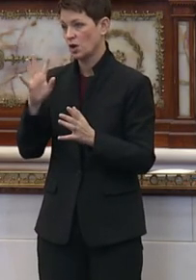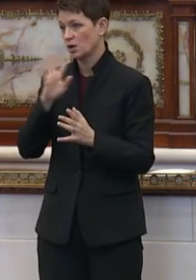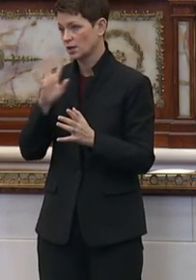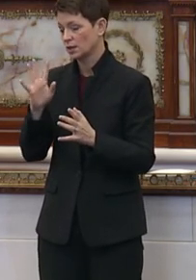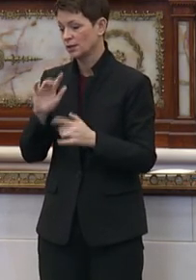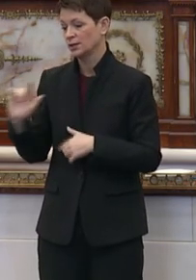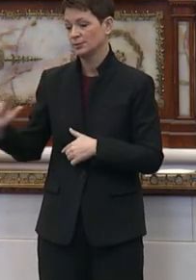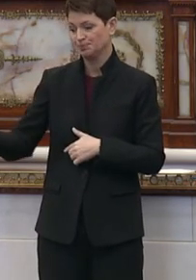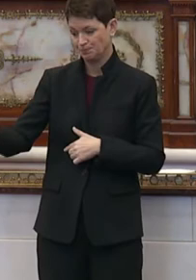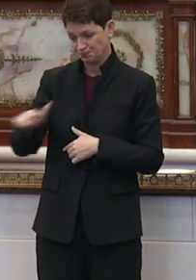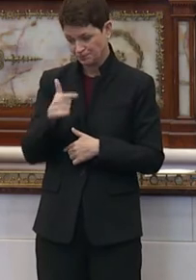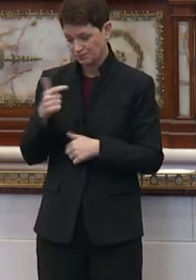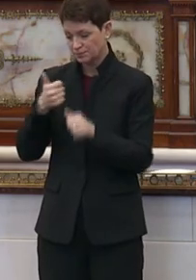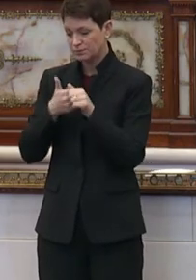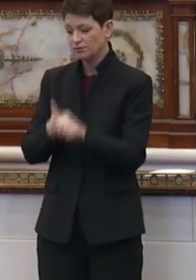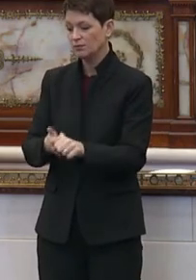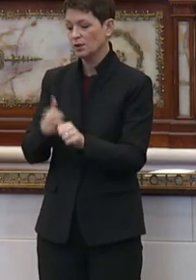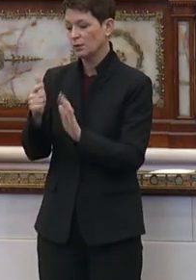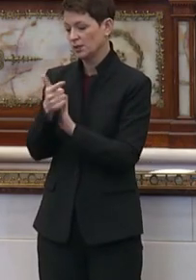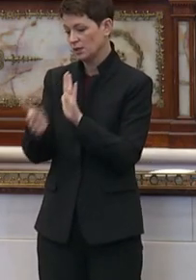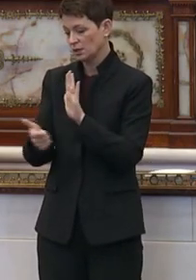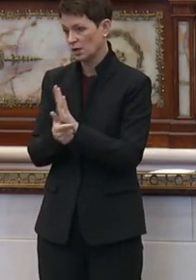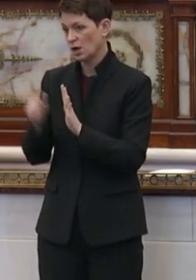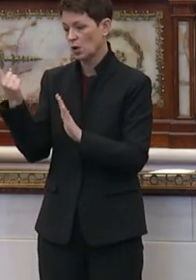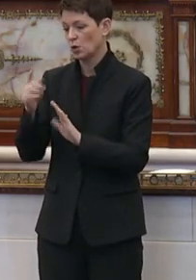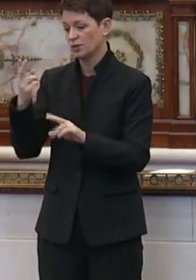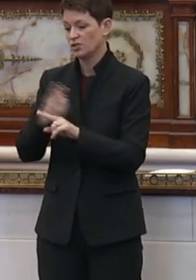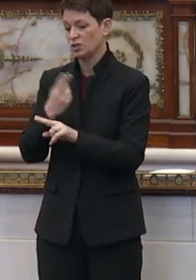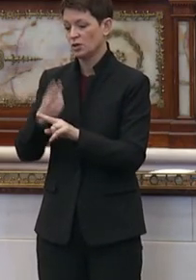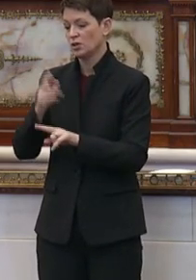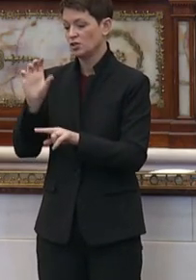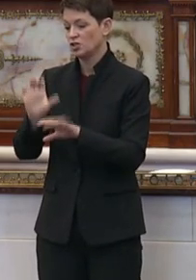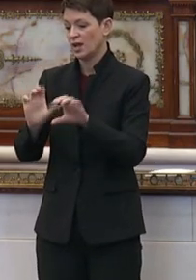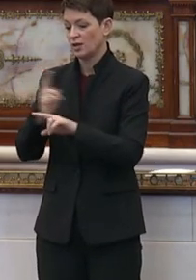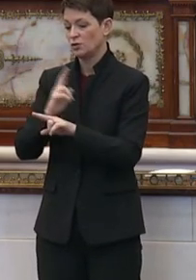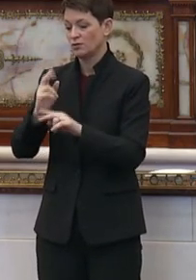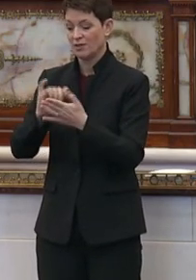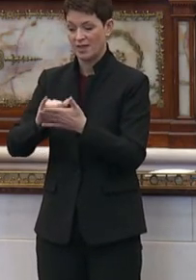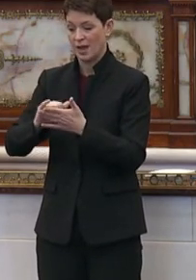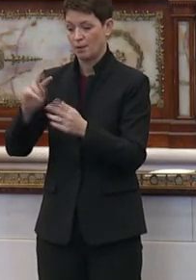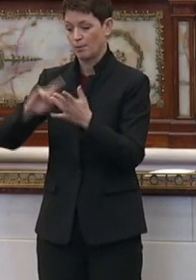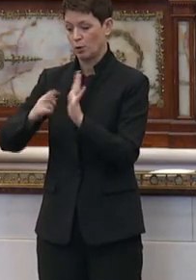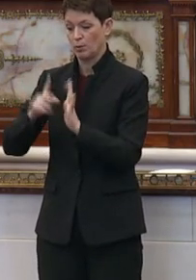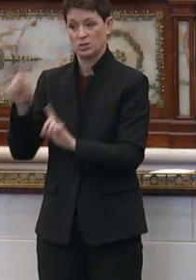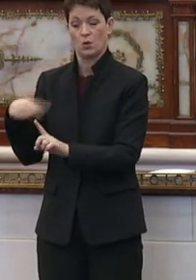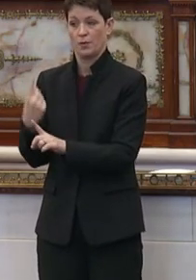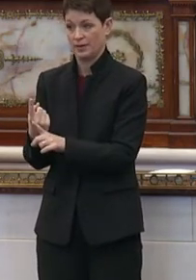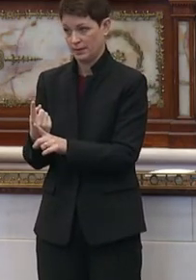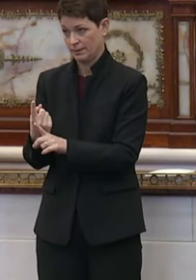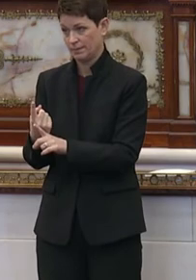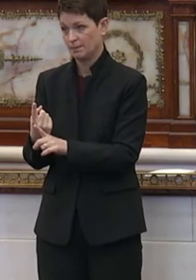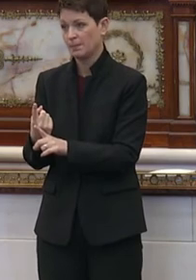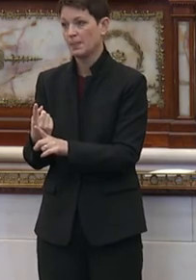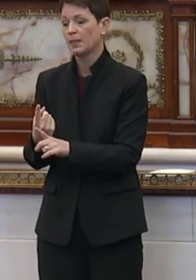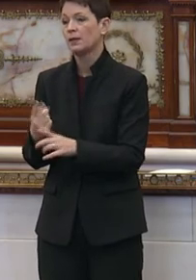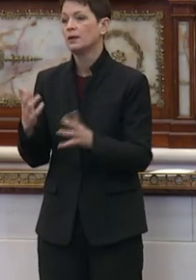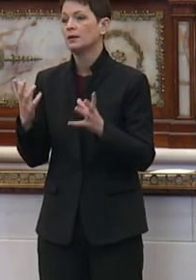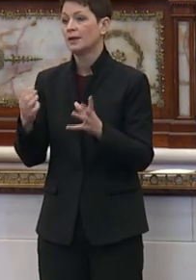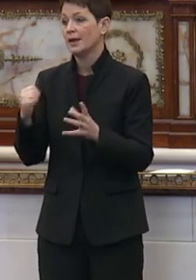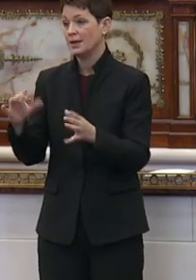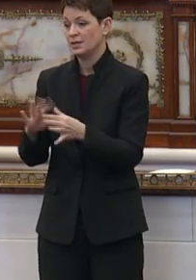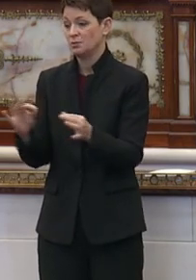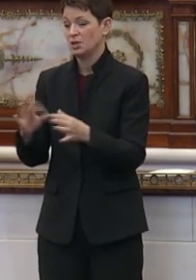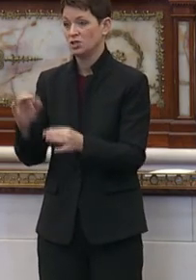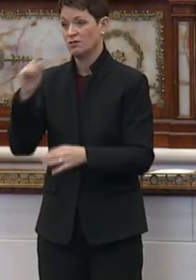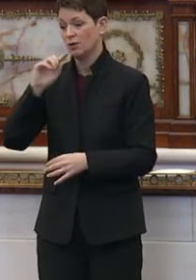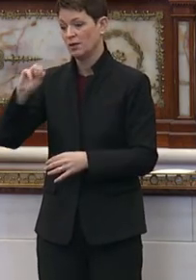order to comply with the Sunshine Act, and the chat feature must only be used for this particular purpose. And do we have any